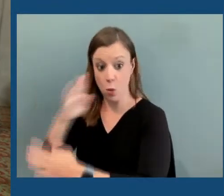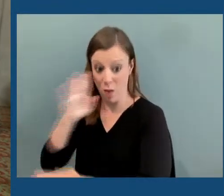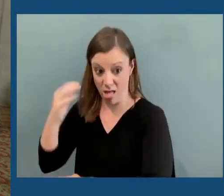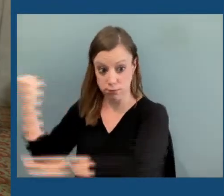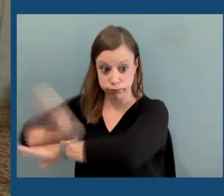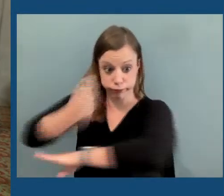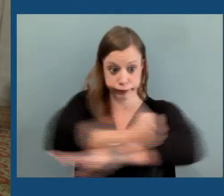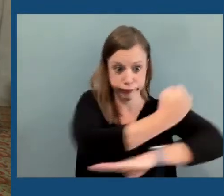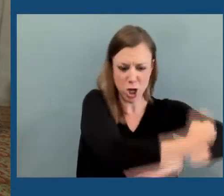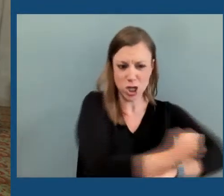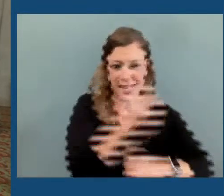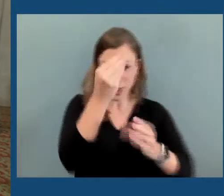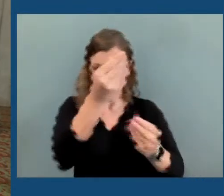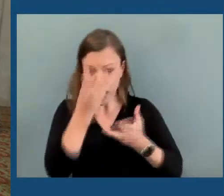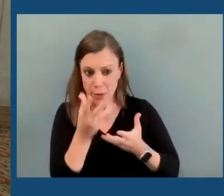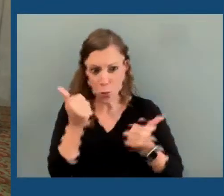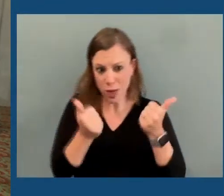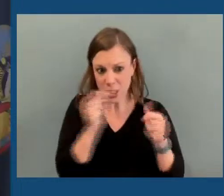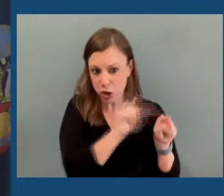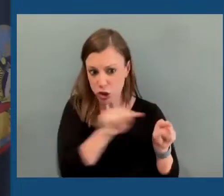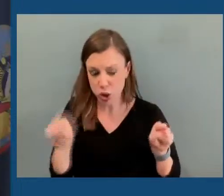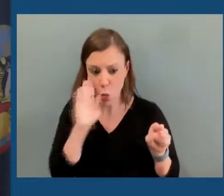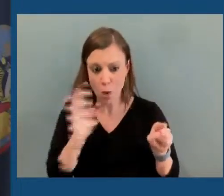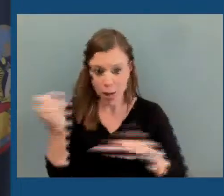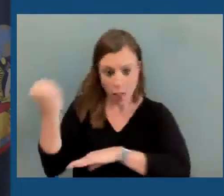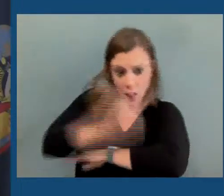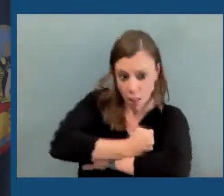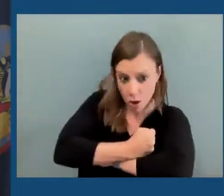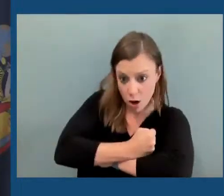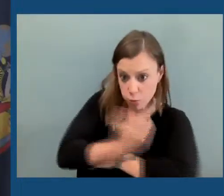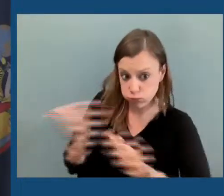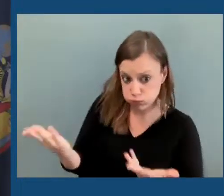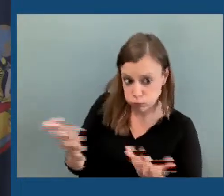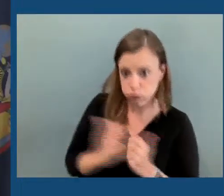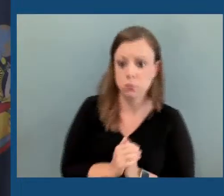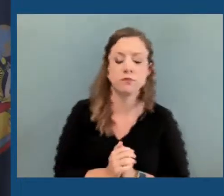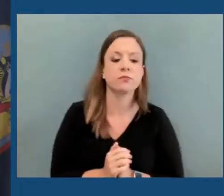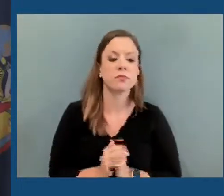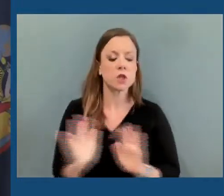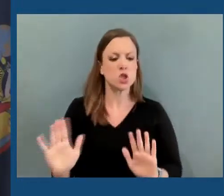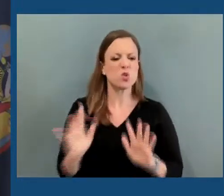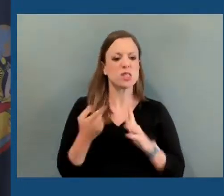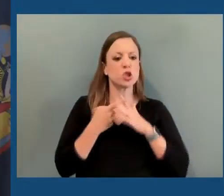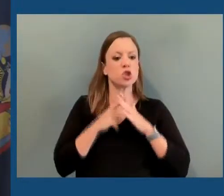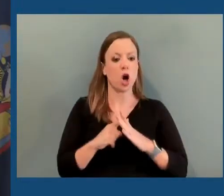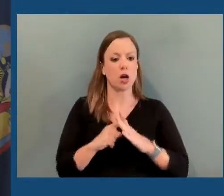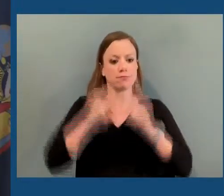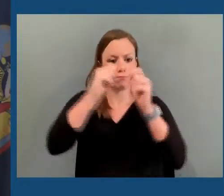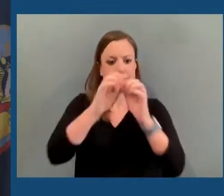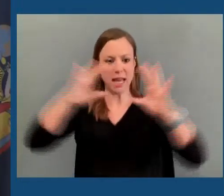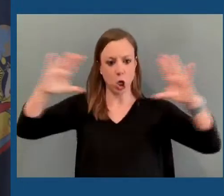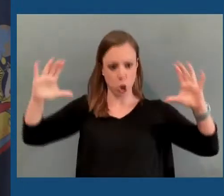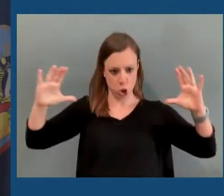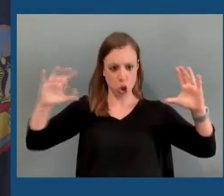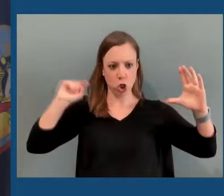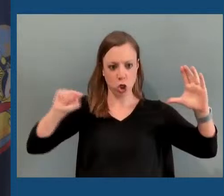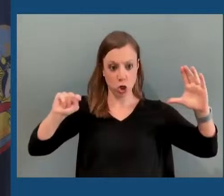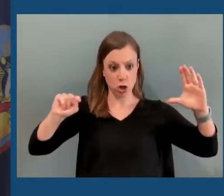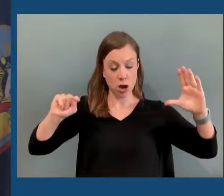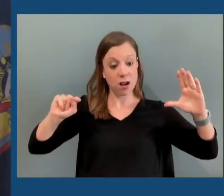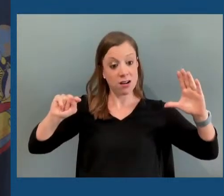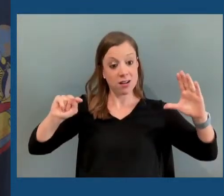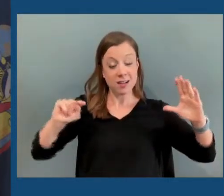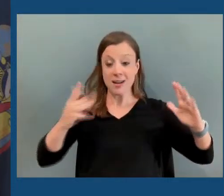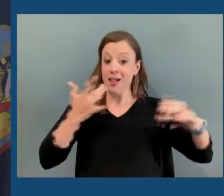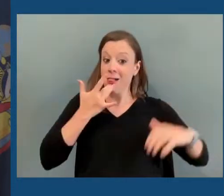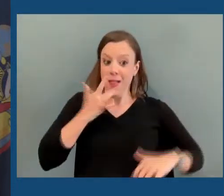may be up for closure? Let's start with a larger lens. Thankfully, the prison population in the state of